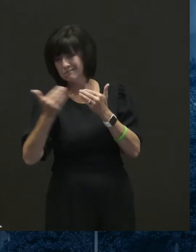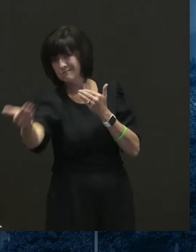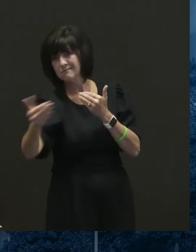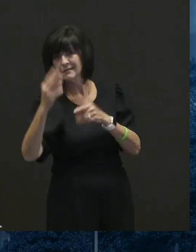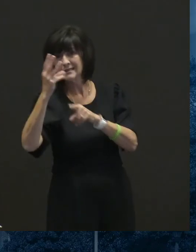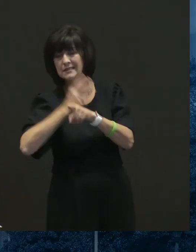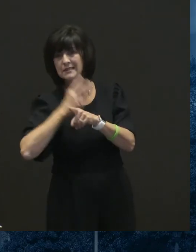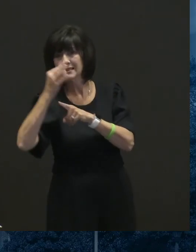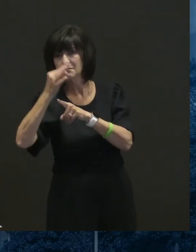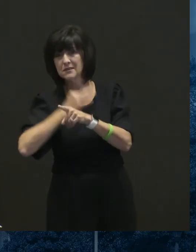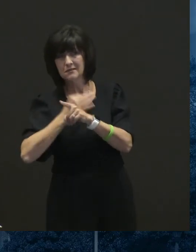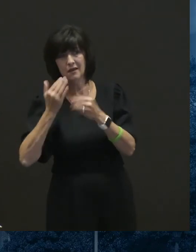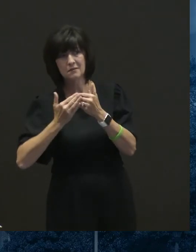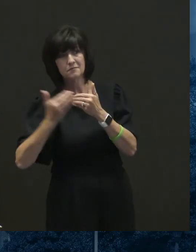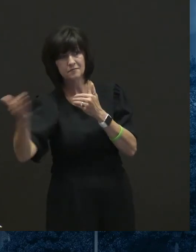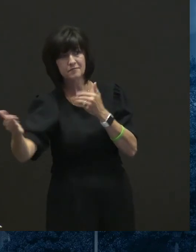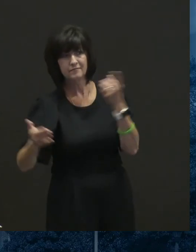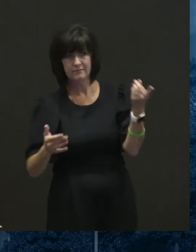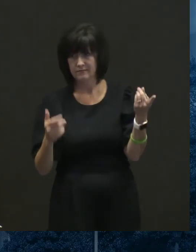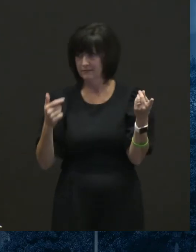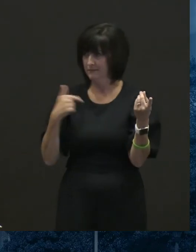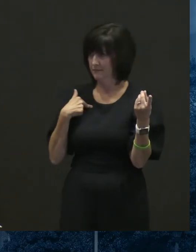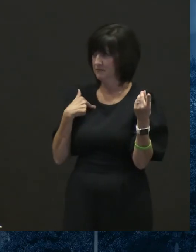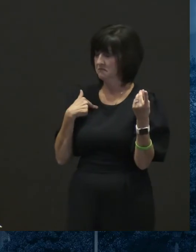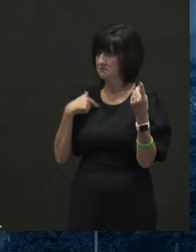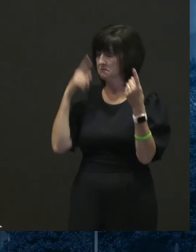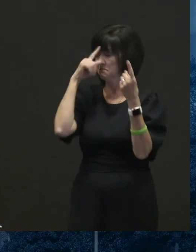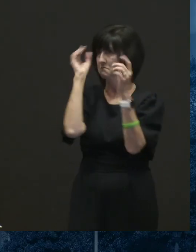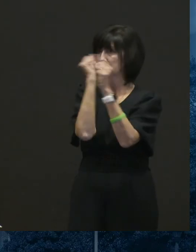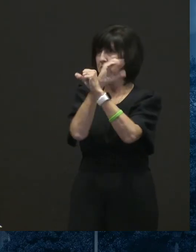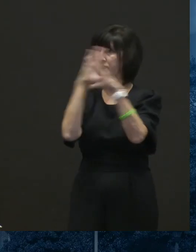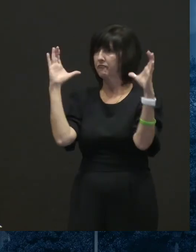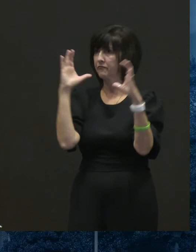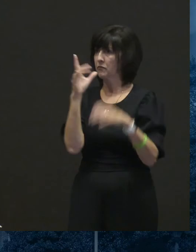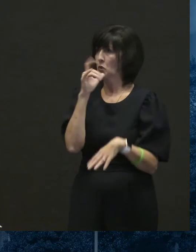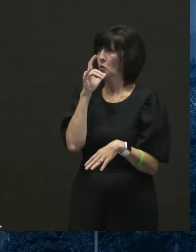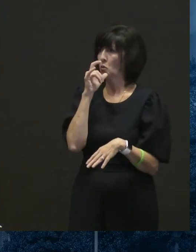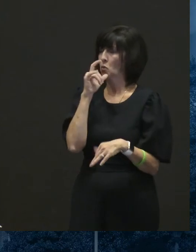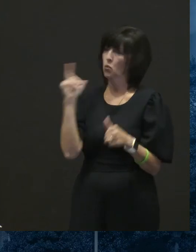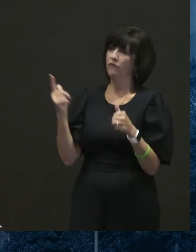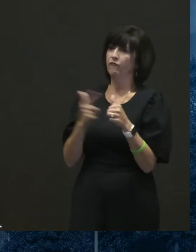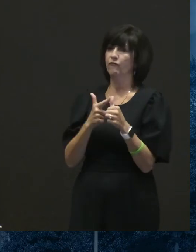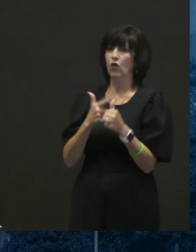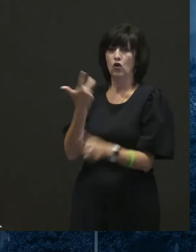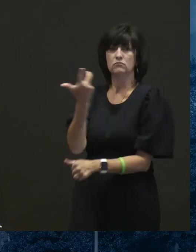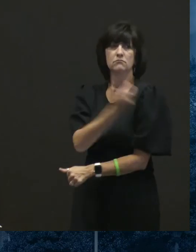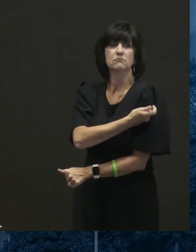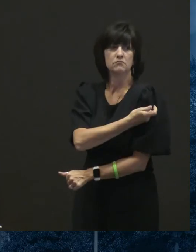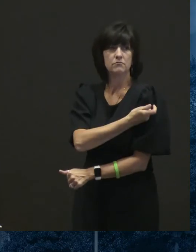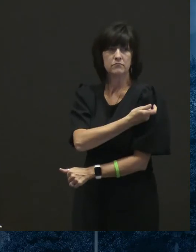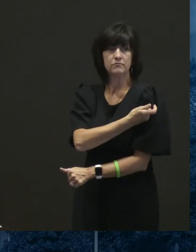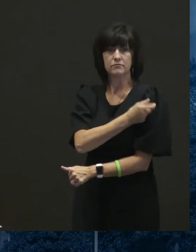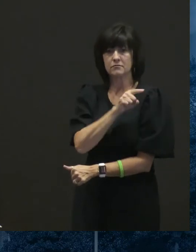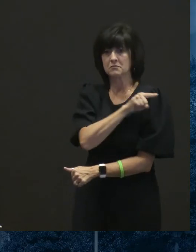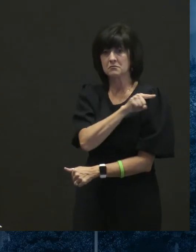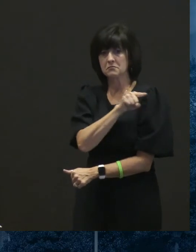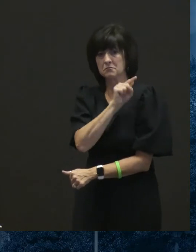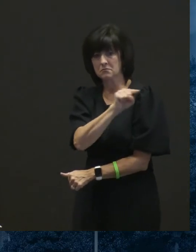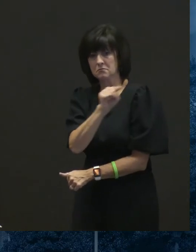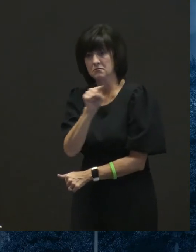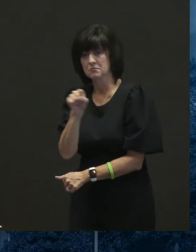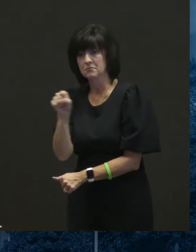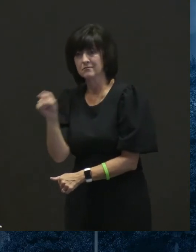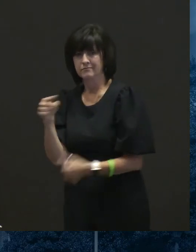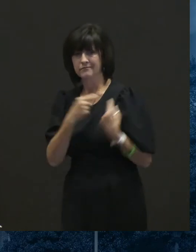I'm imagining, correct me if I'm wrong, but I'm imagining the populations that are going to get it first are the ones who have already been kind of prioritized throughout